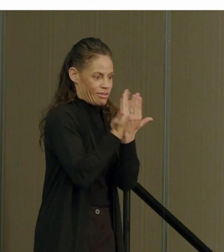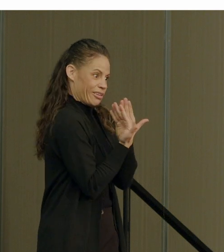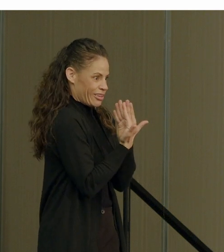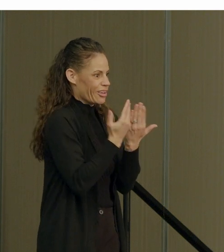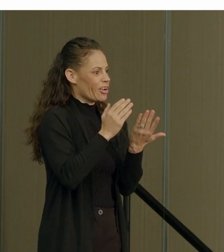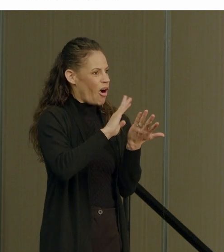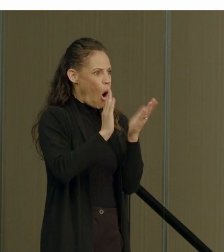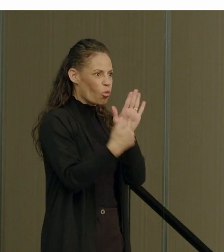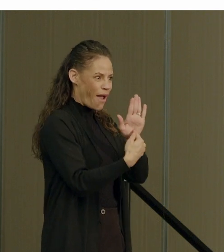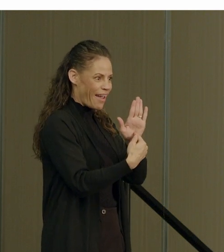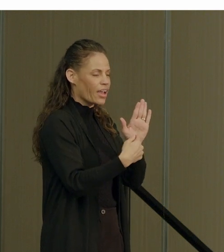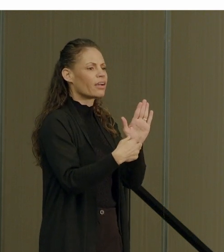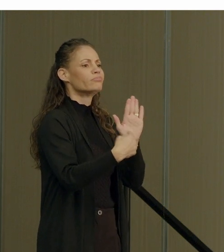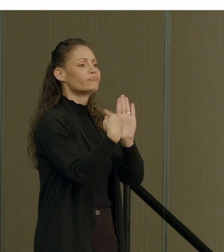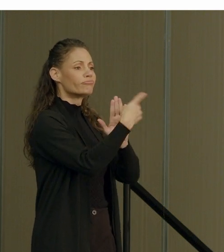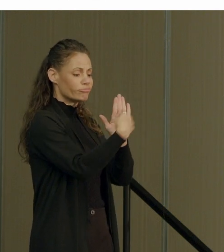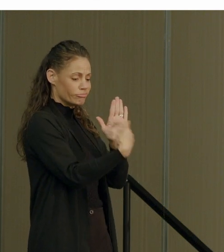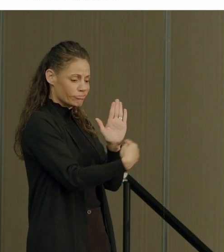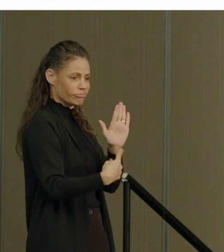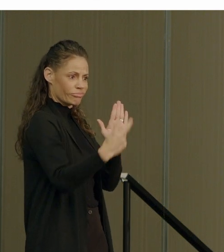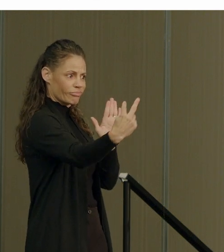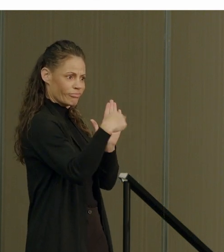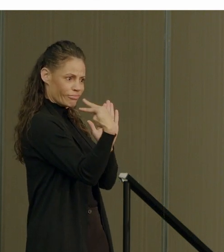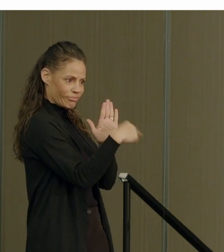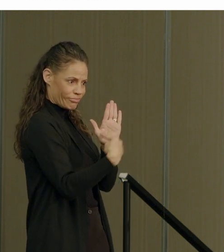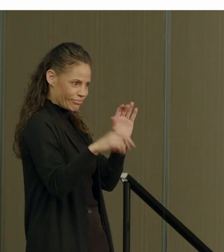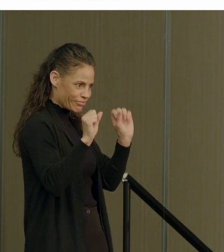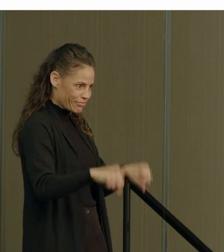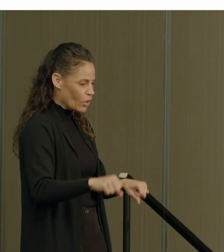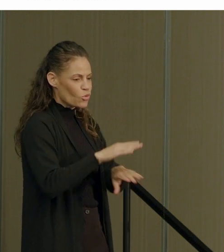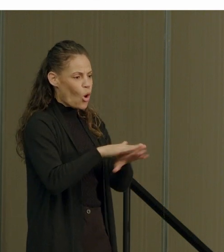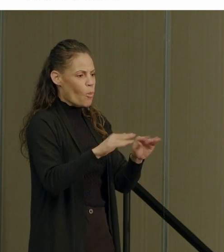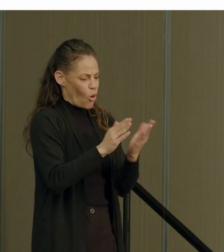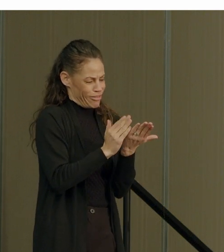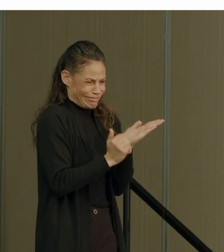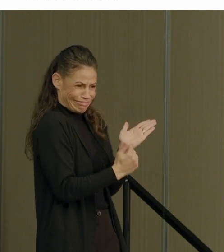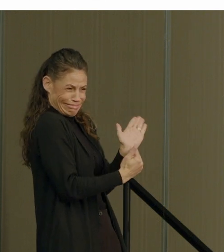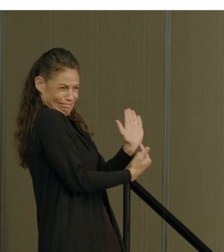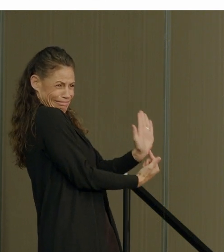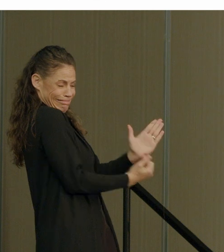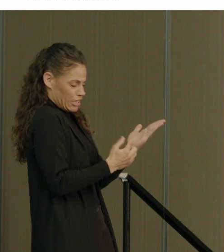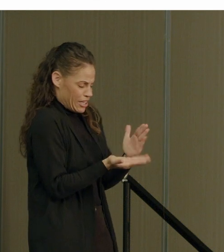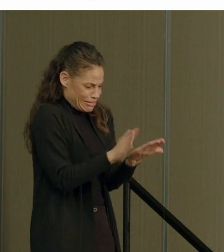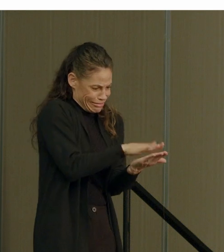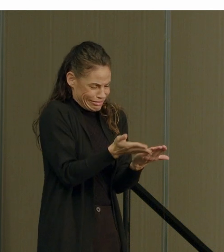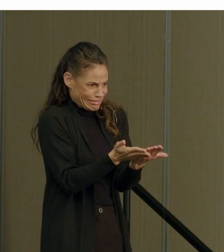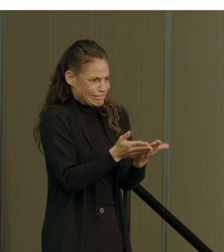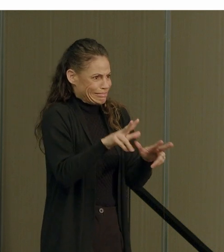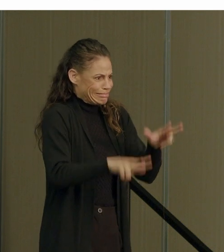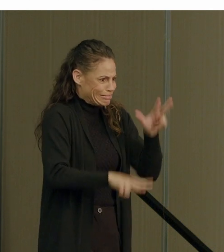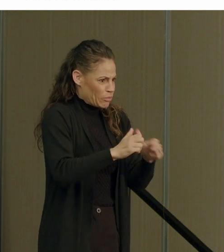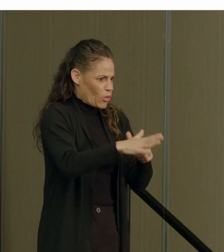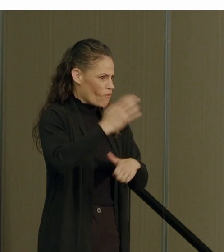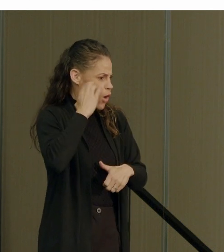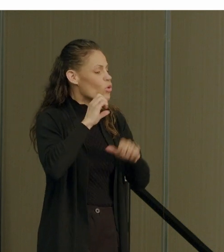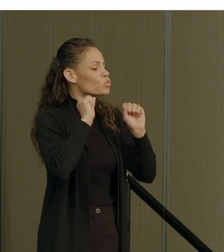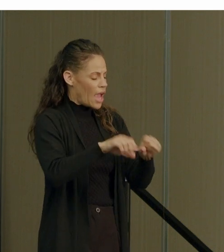we show your typed response to the person on the other side, so no more awkward going back and forth showing your phone